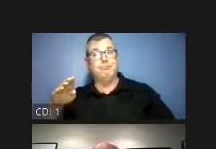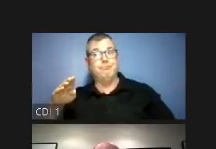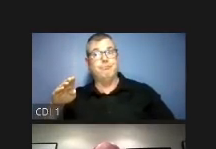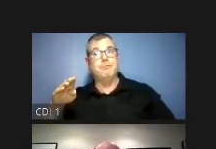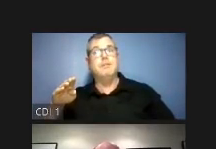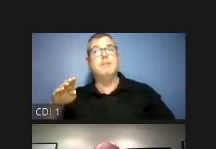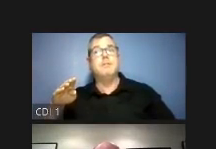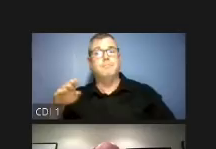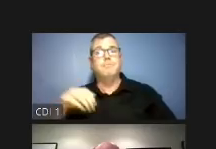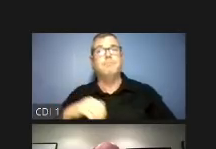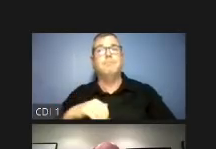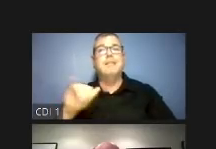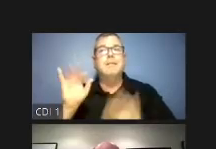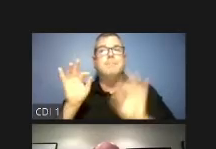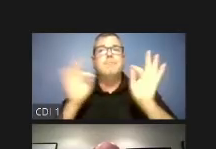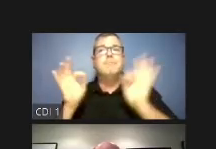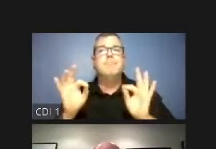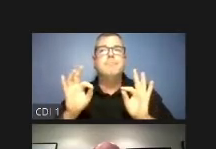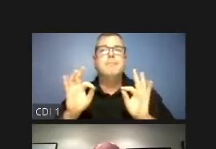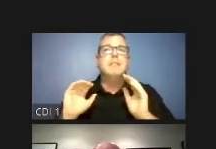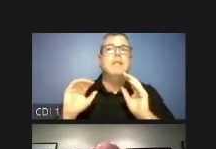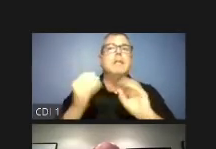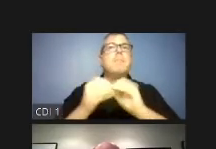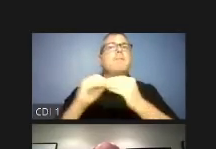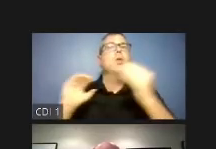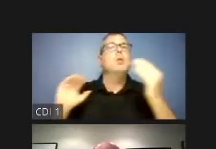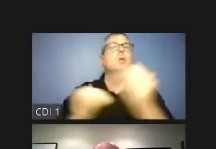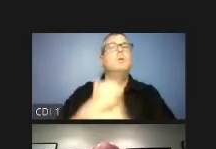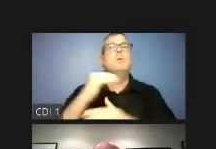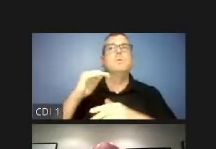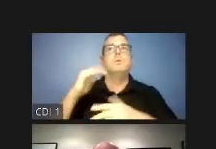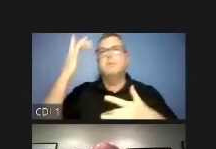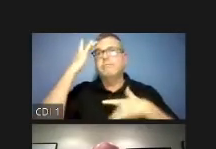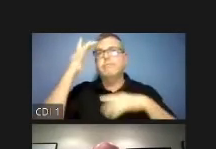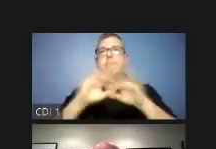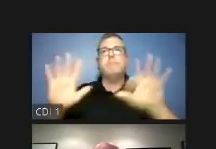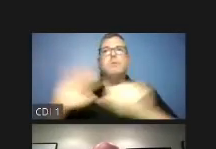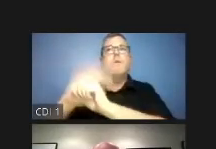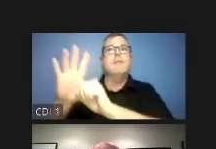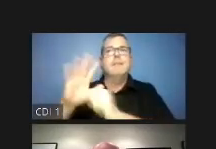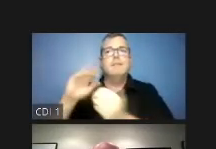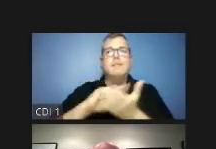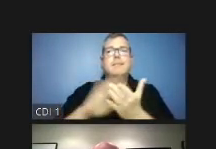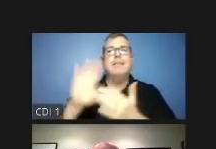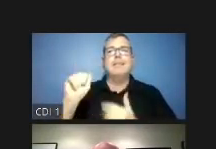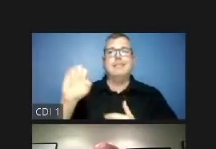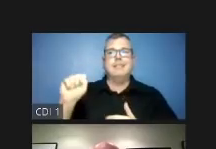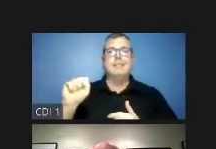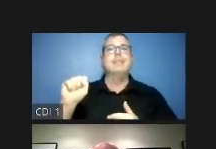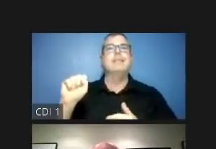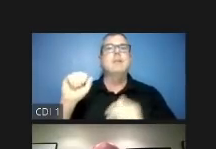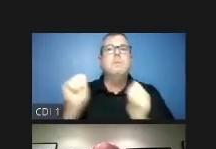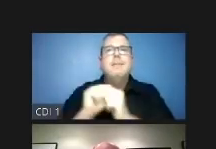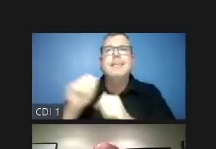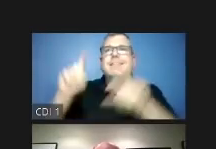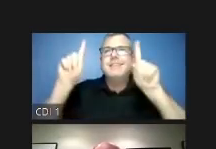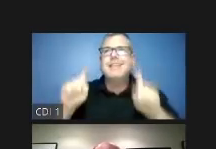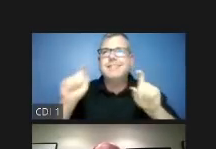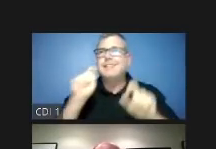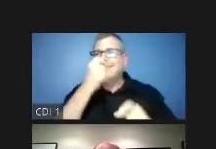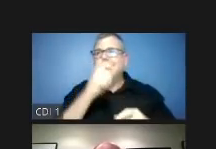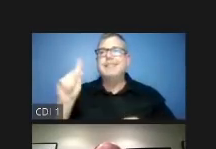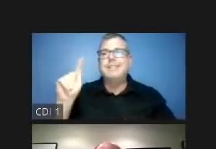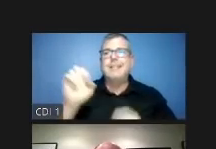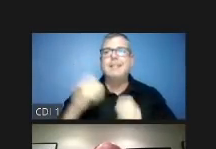day by the date that they were tested. You see on the far left there, that first surge in early March. That was when we